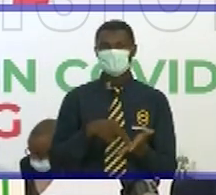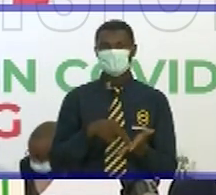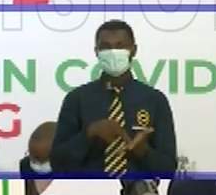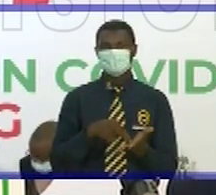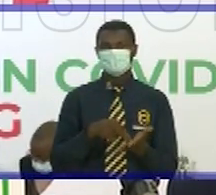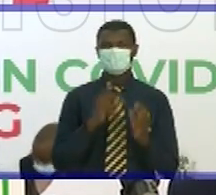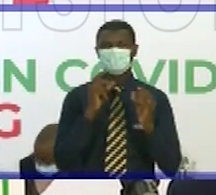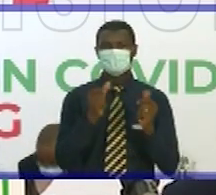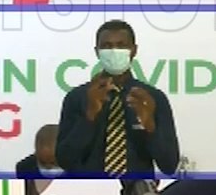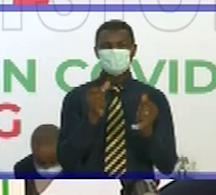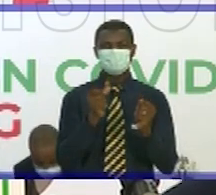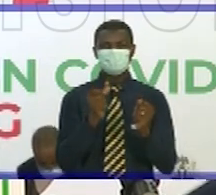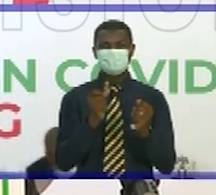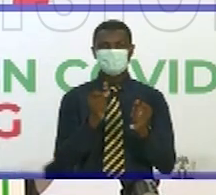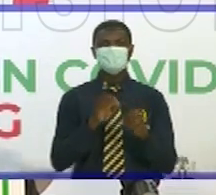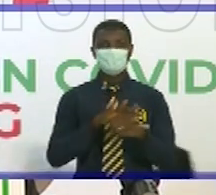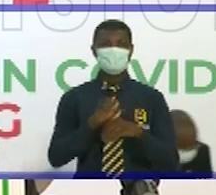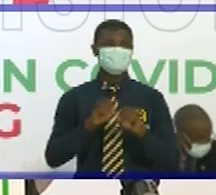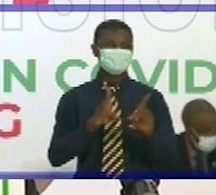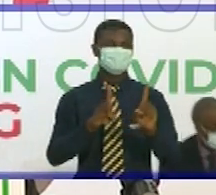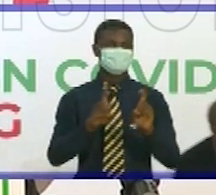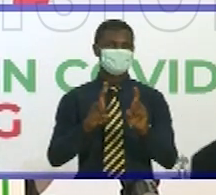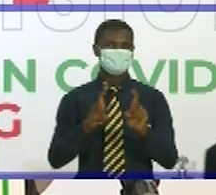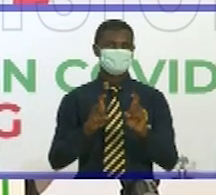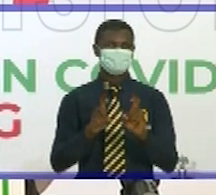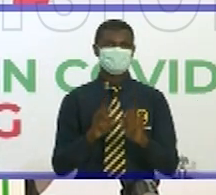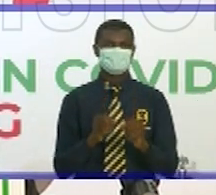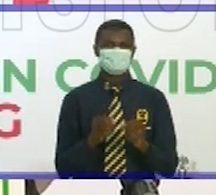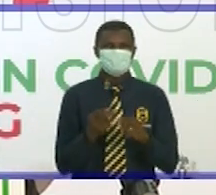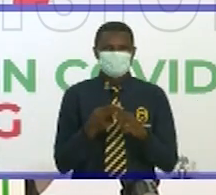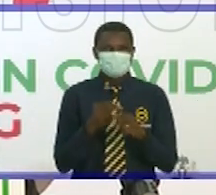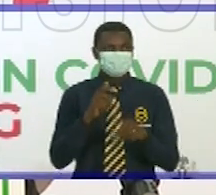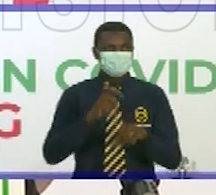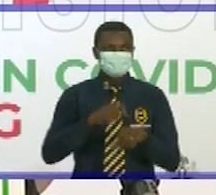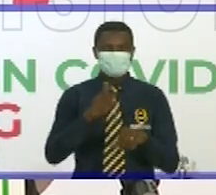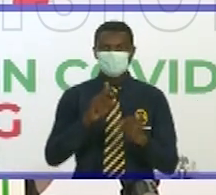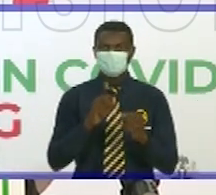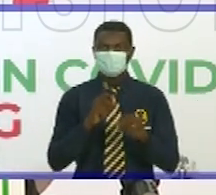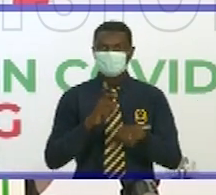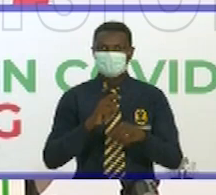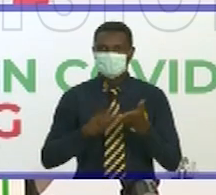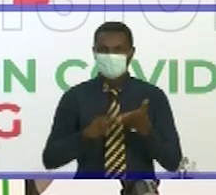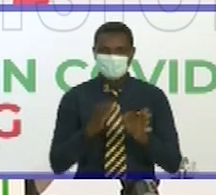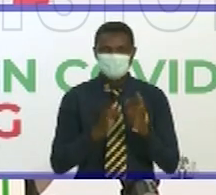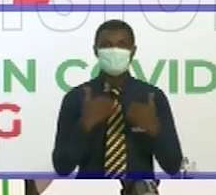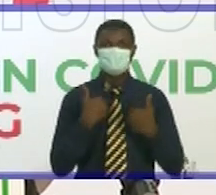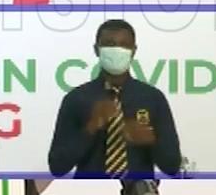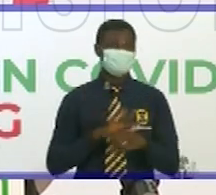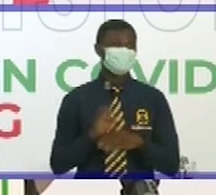pe o ni COVID laarin iseju mewa si medogun ni an lati